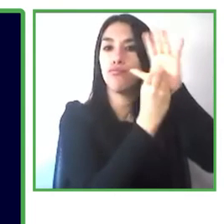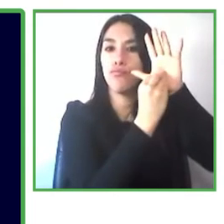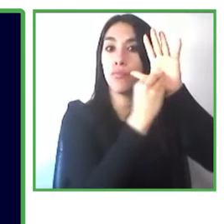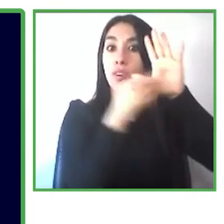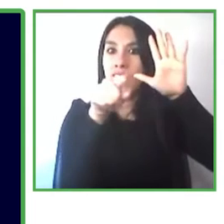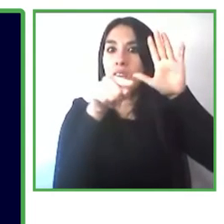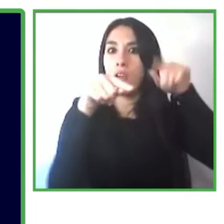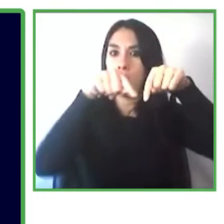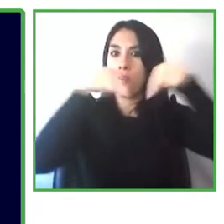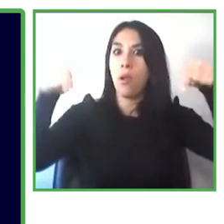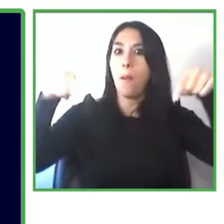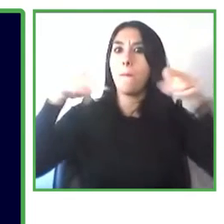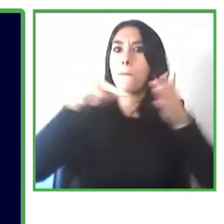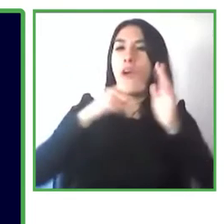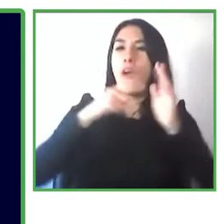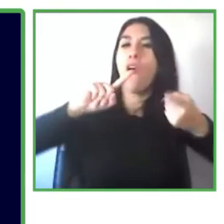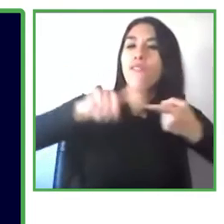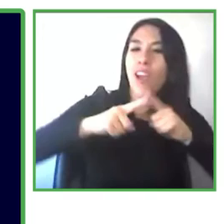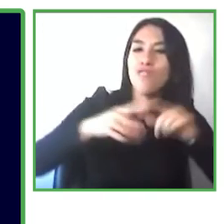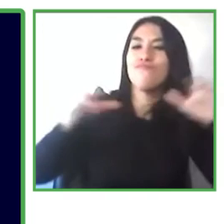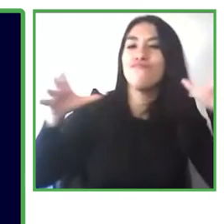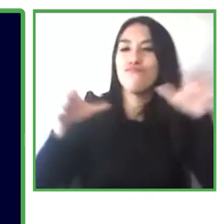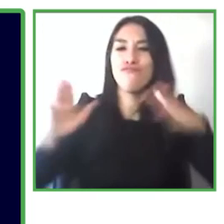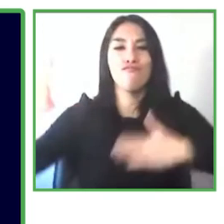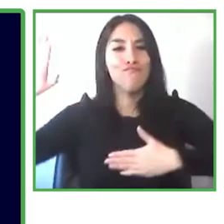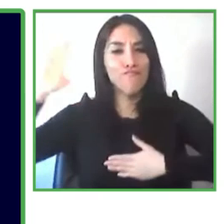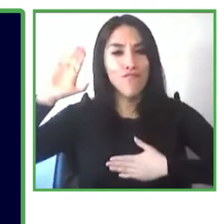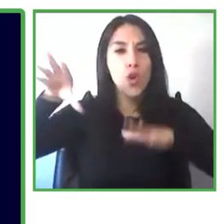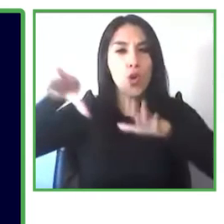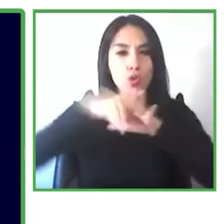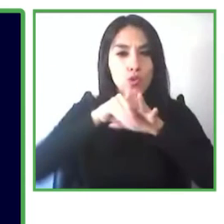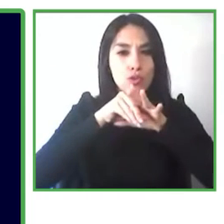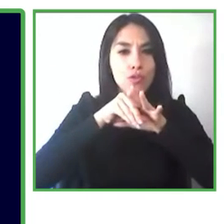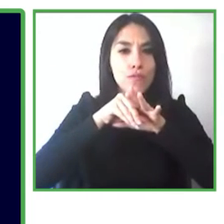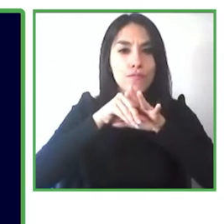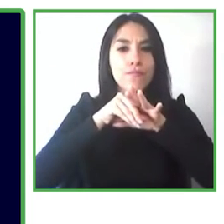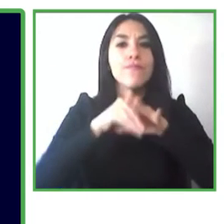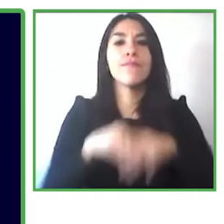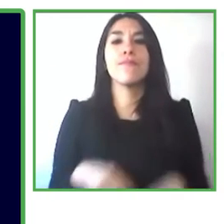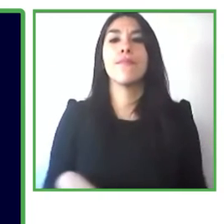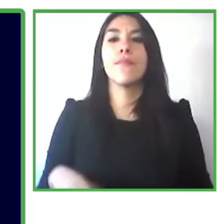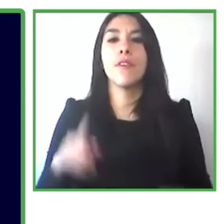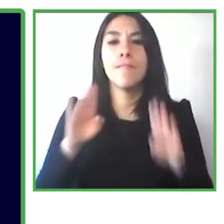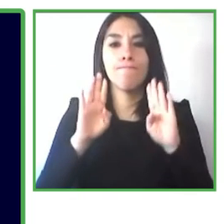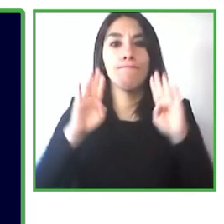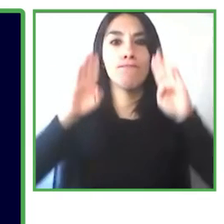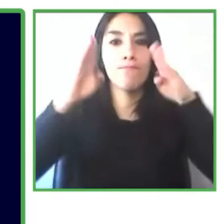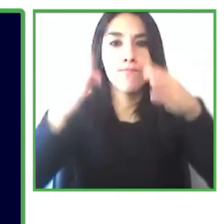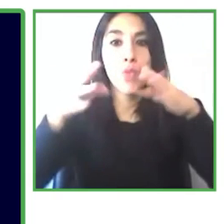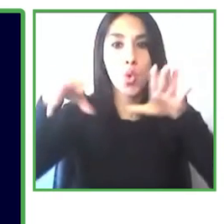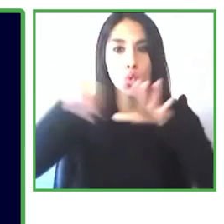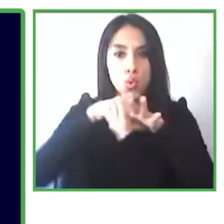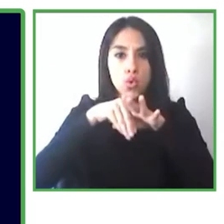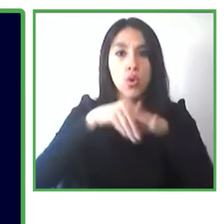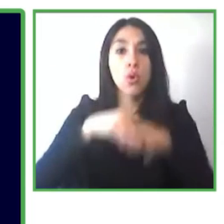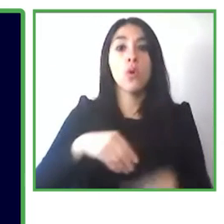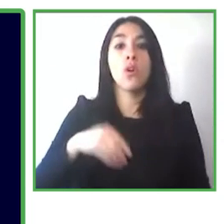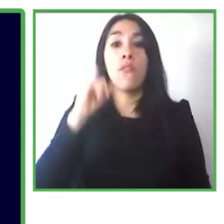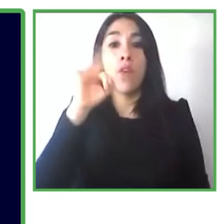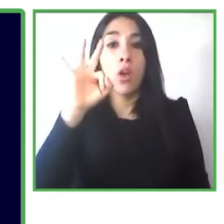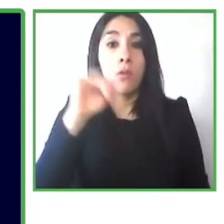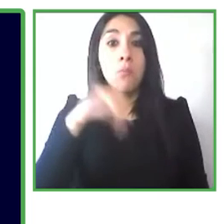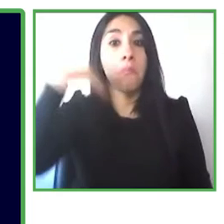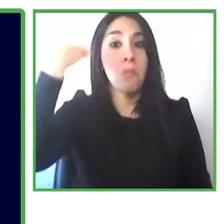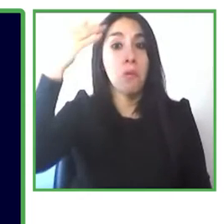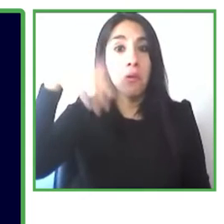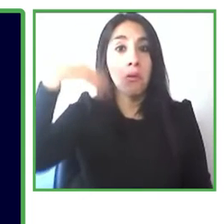so Friends of Inclusion. This is a first step into inclusion for a company. After they get the first hallmark, they will